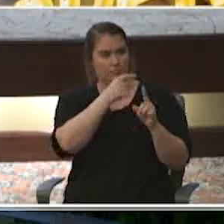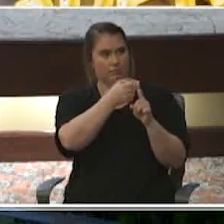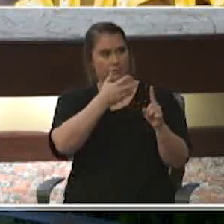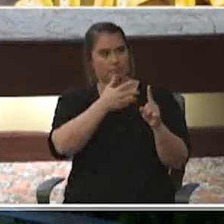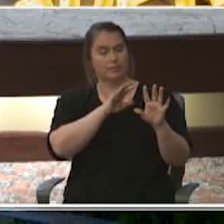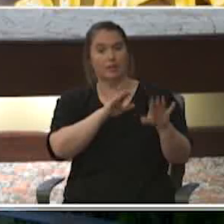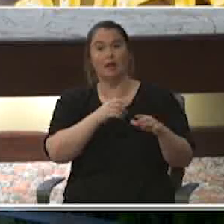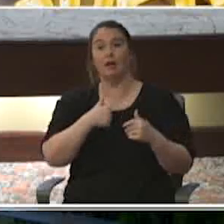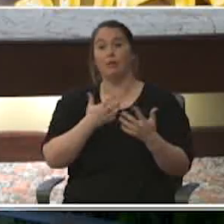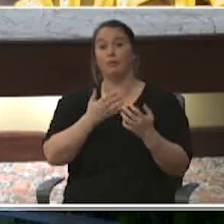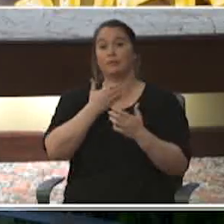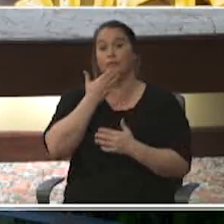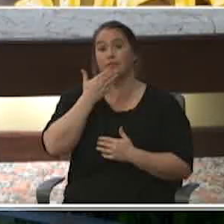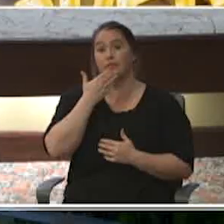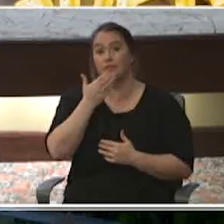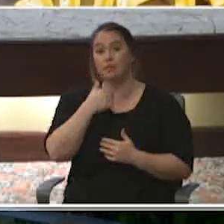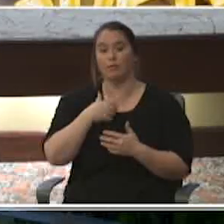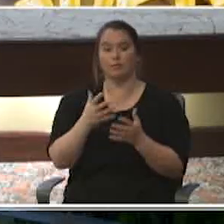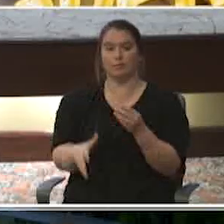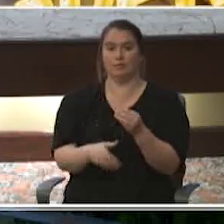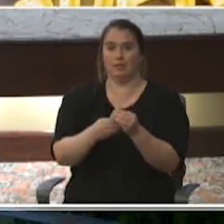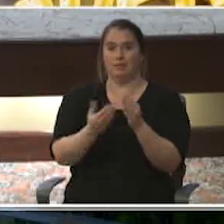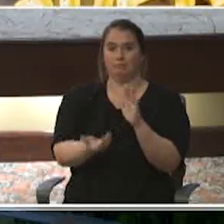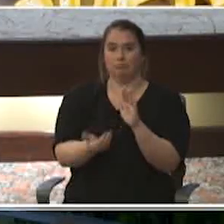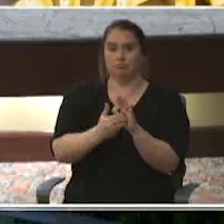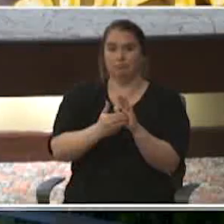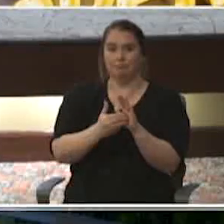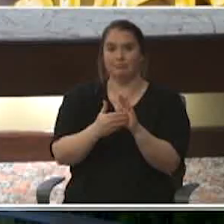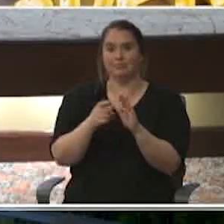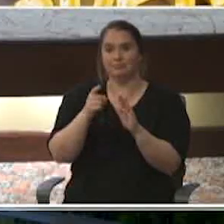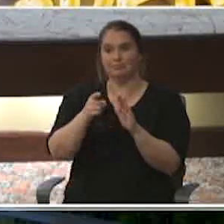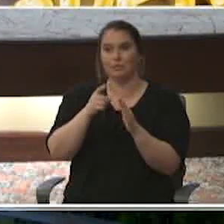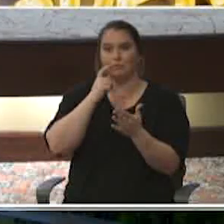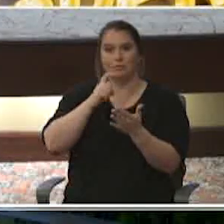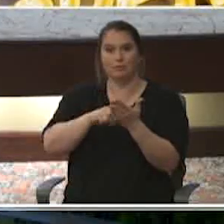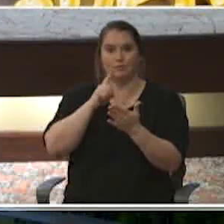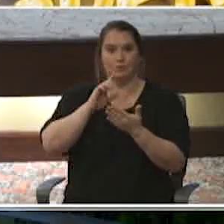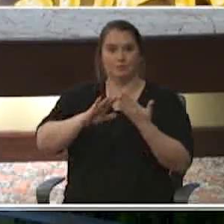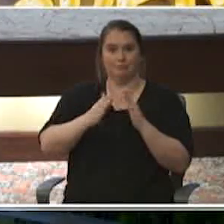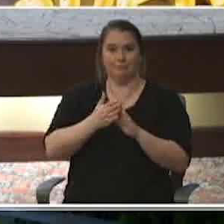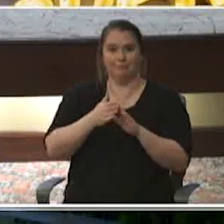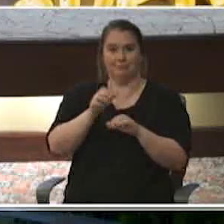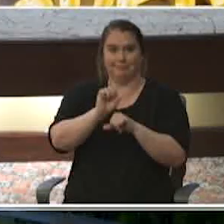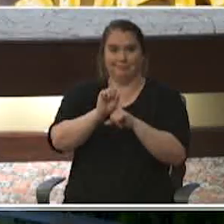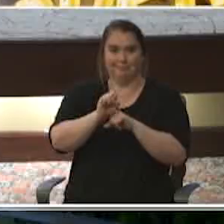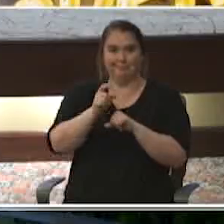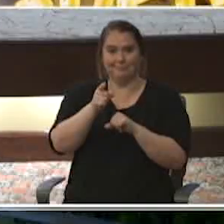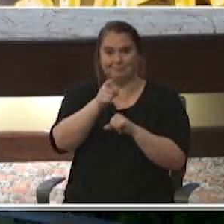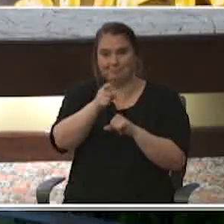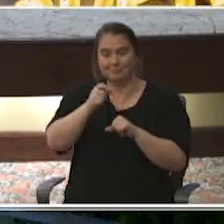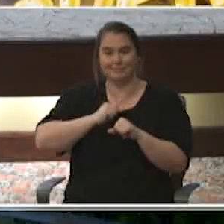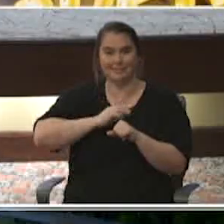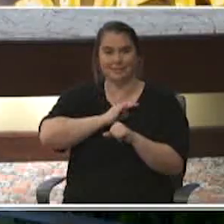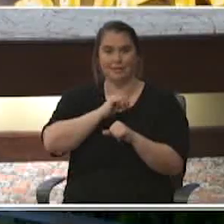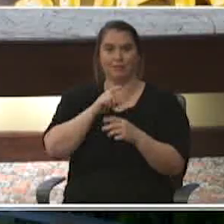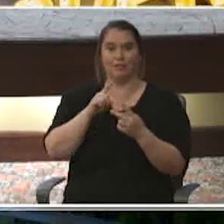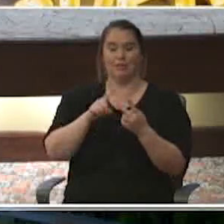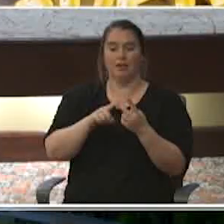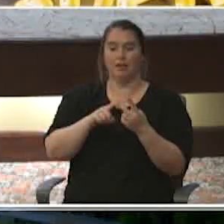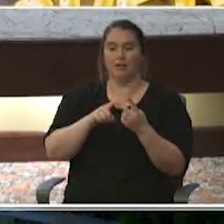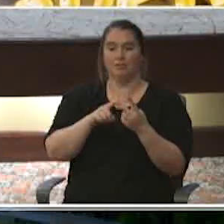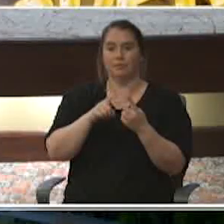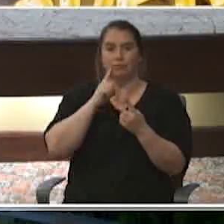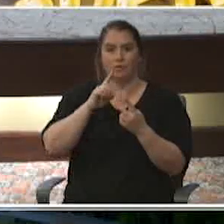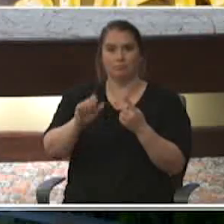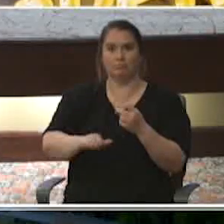I also want to echo your gratitude for the city of Waco staff and personnel for helping organize this